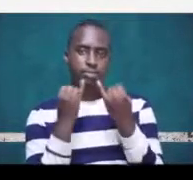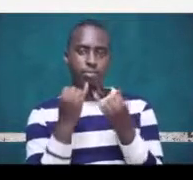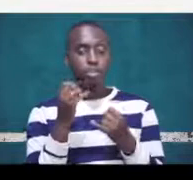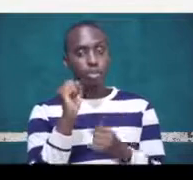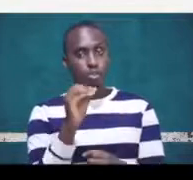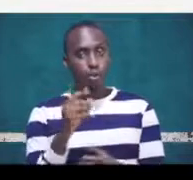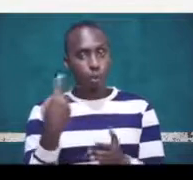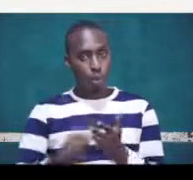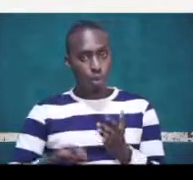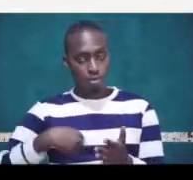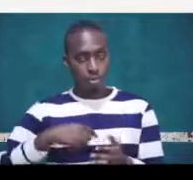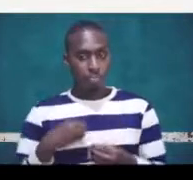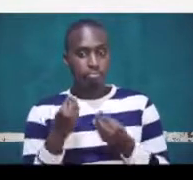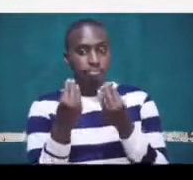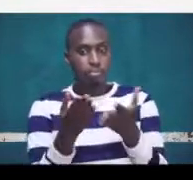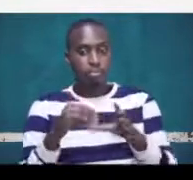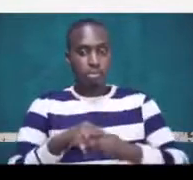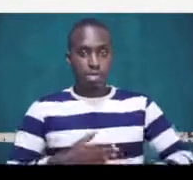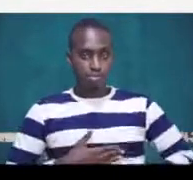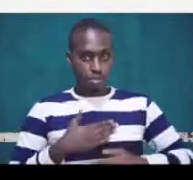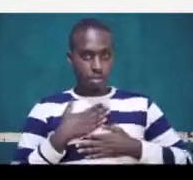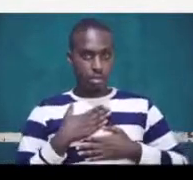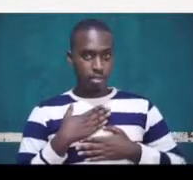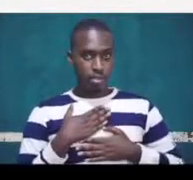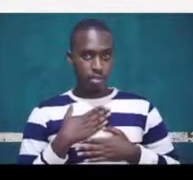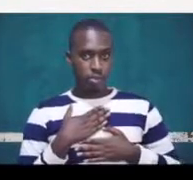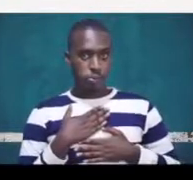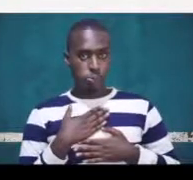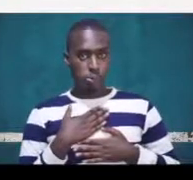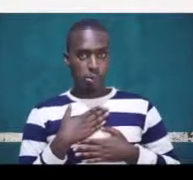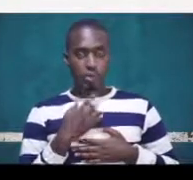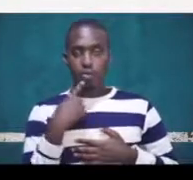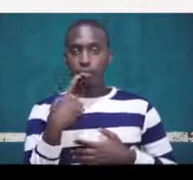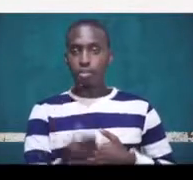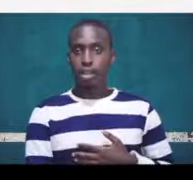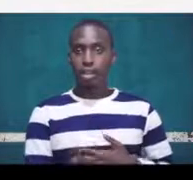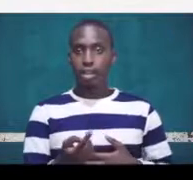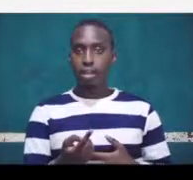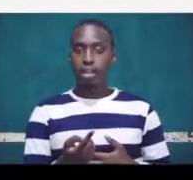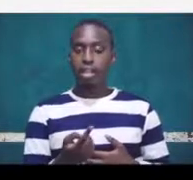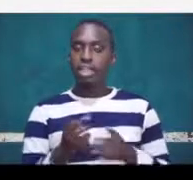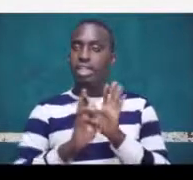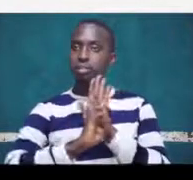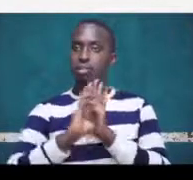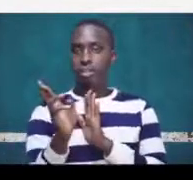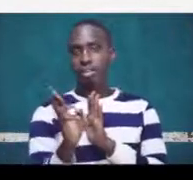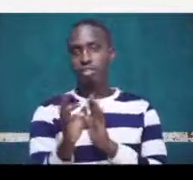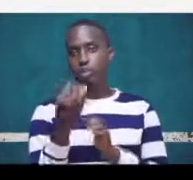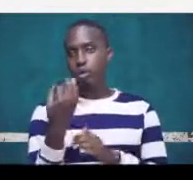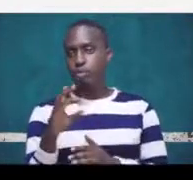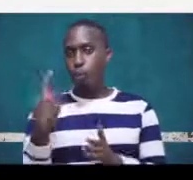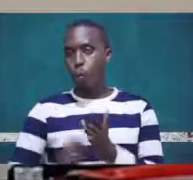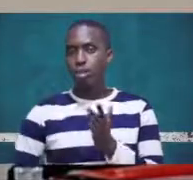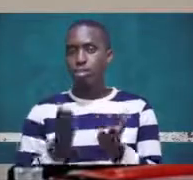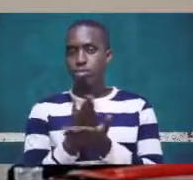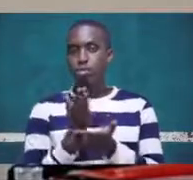So what we display out on our bodies is actually a representation of what